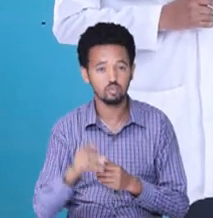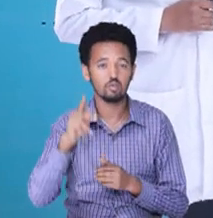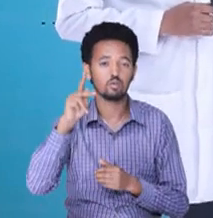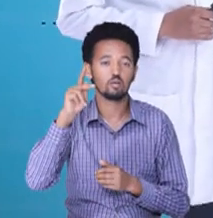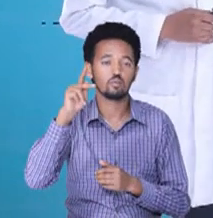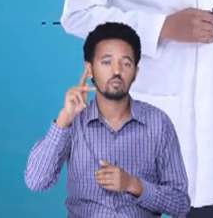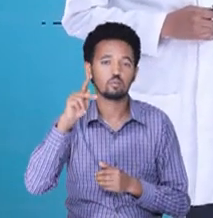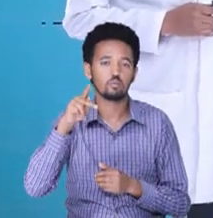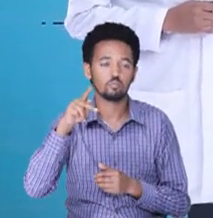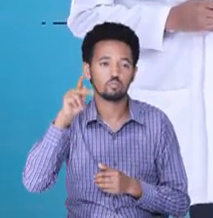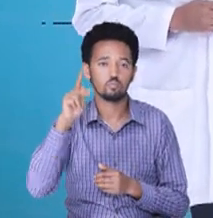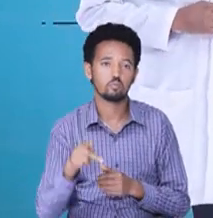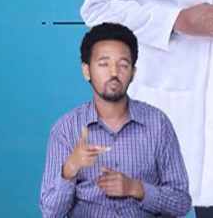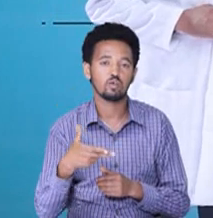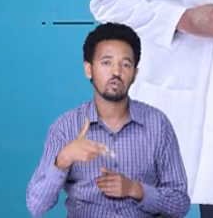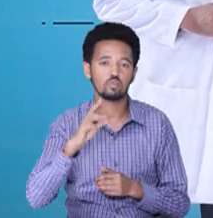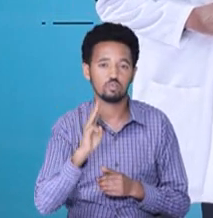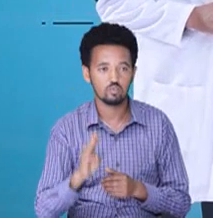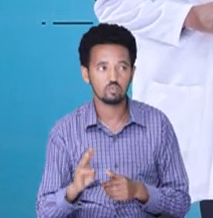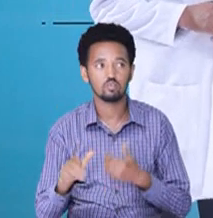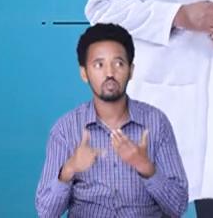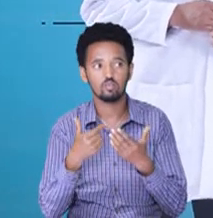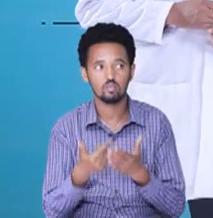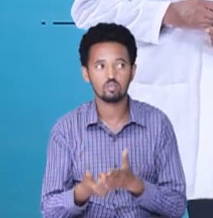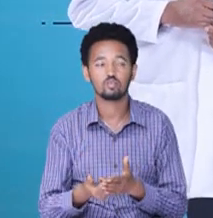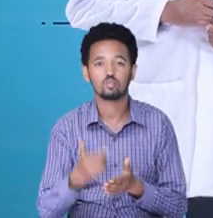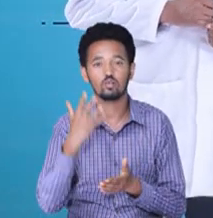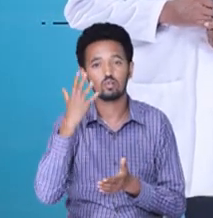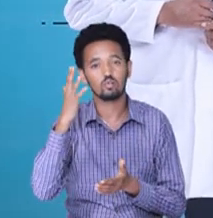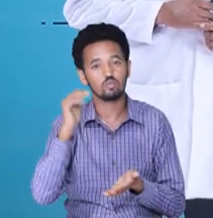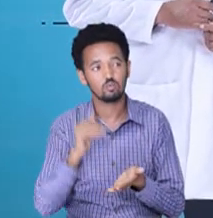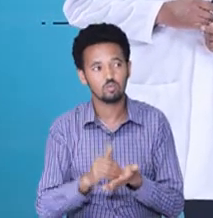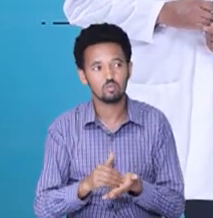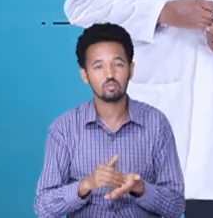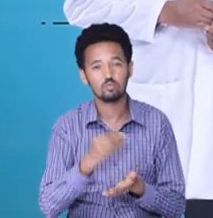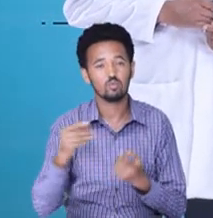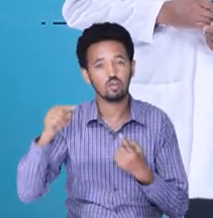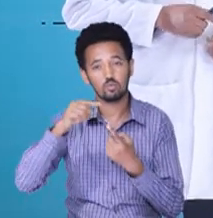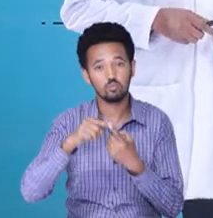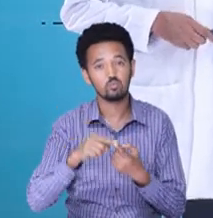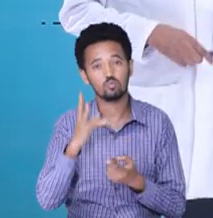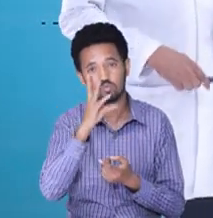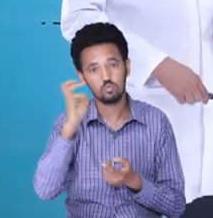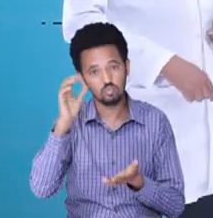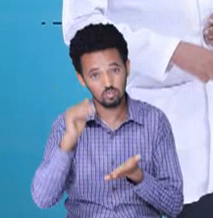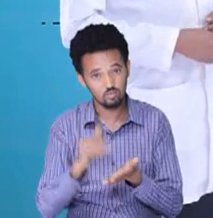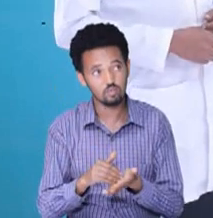About 500,000 up to 600,000 people lead a ghetto life in